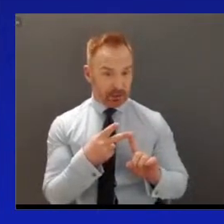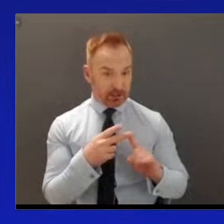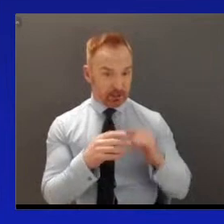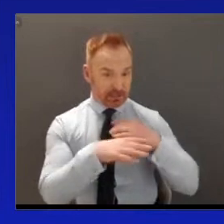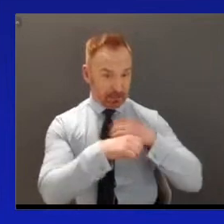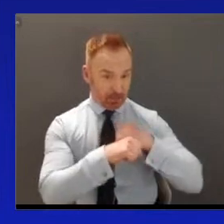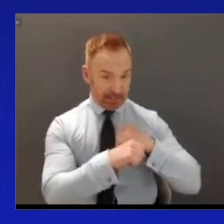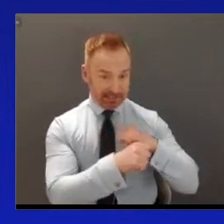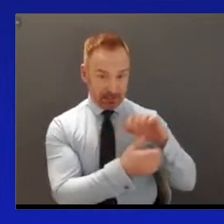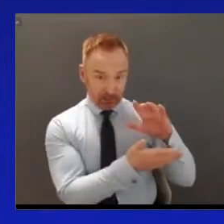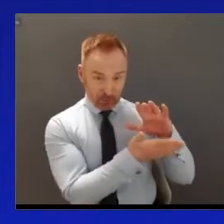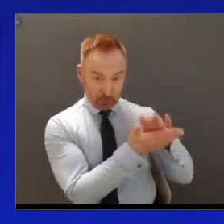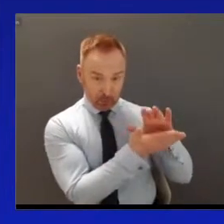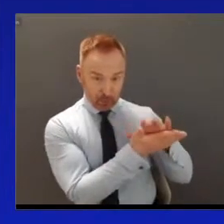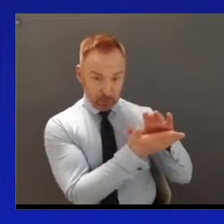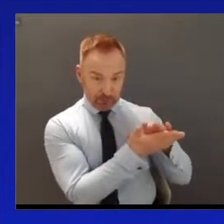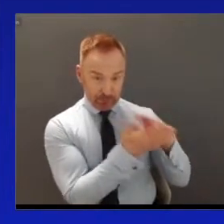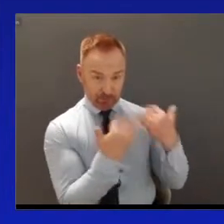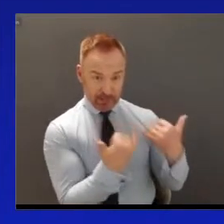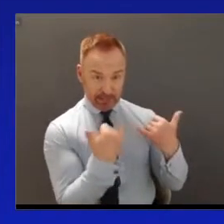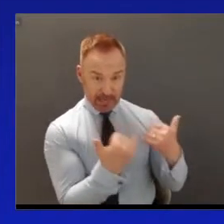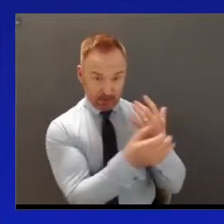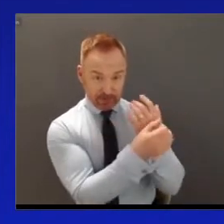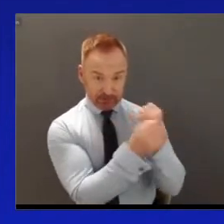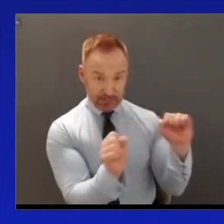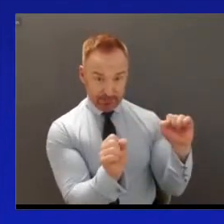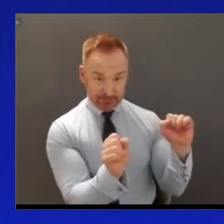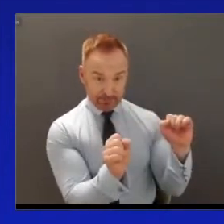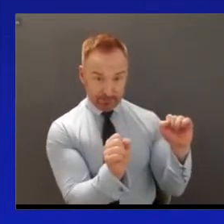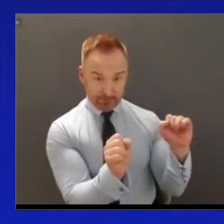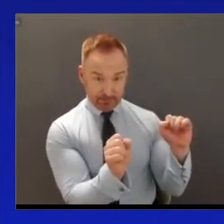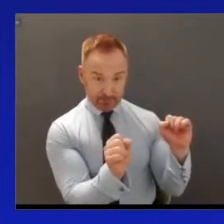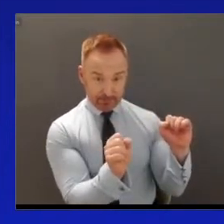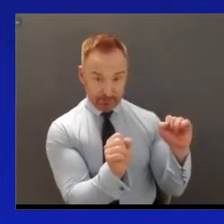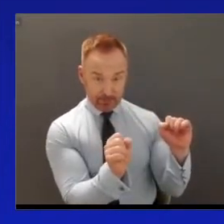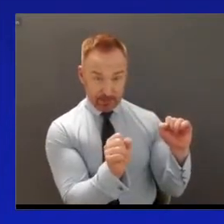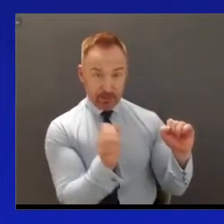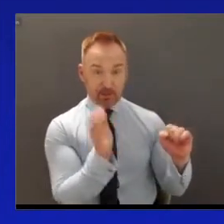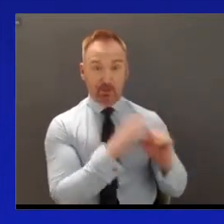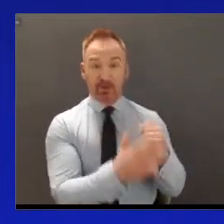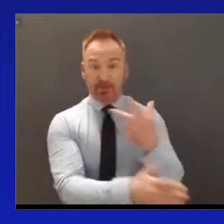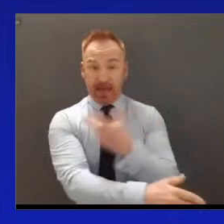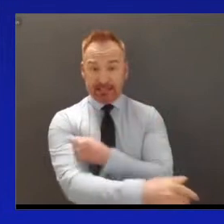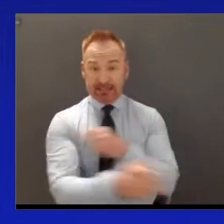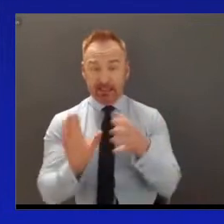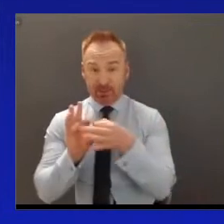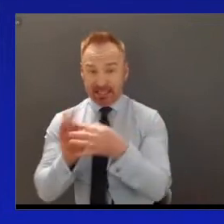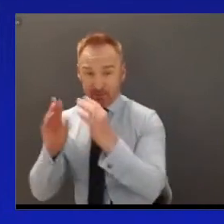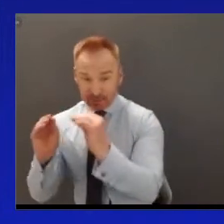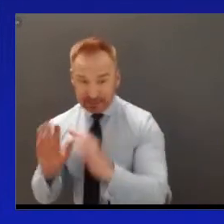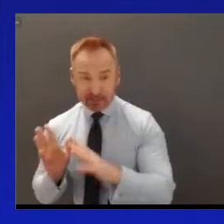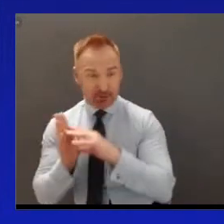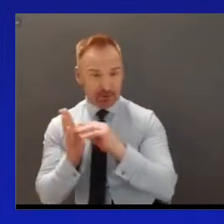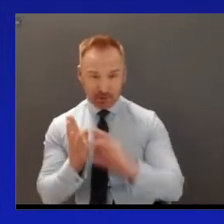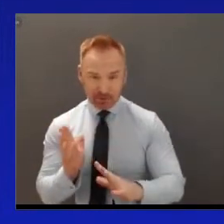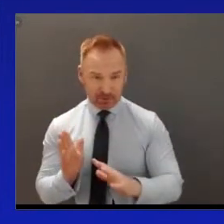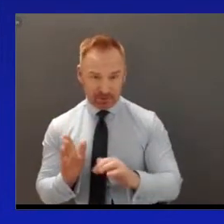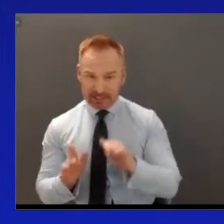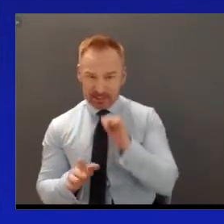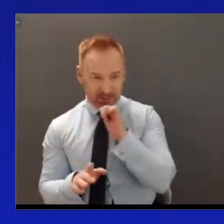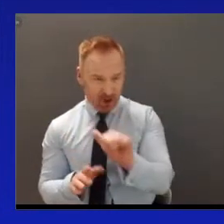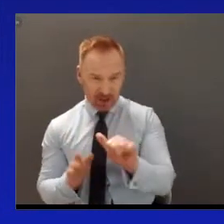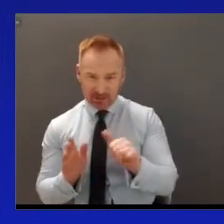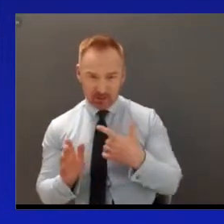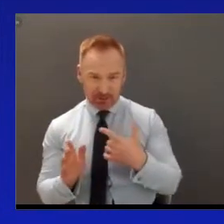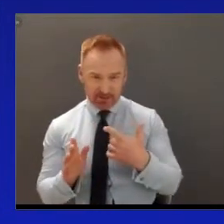are safe right now. It's not a matter of whether or not there are vaccines for teachers or students. That's not a question. That's not how you're determining at this